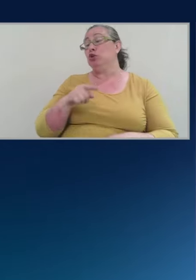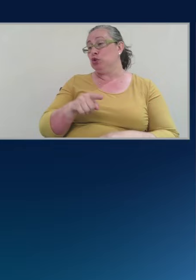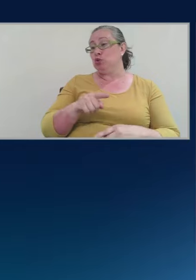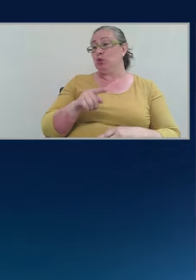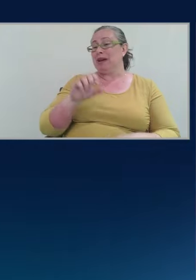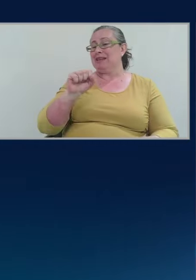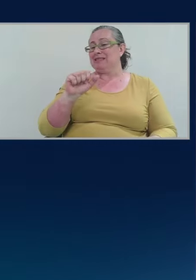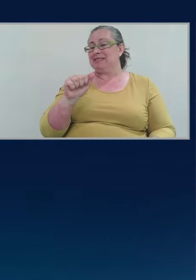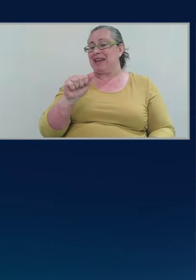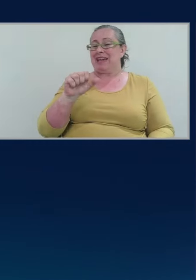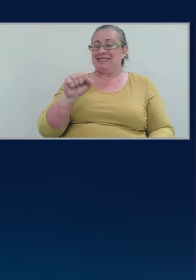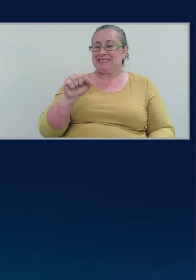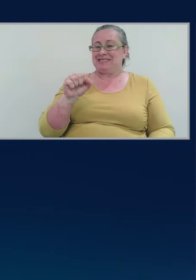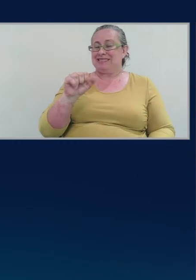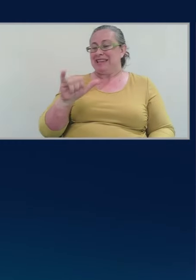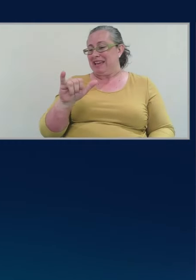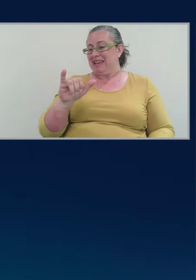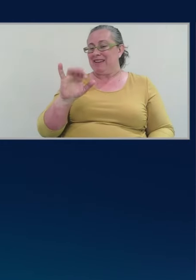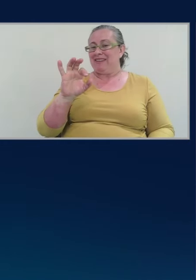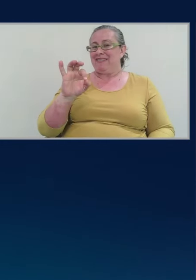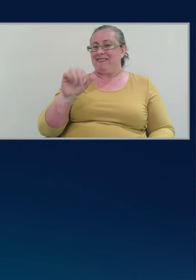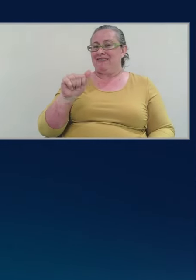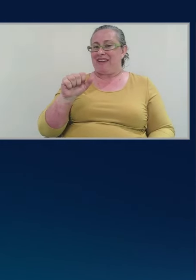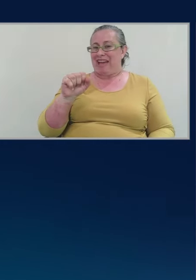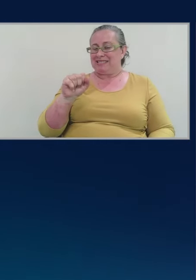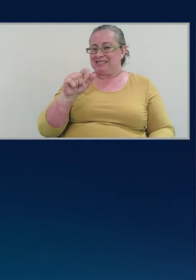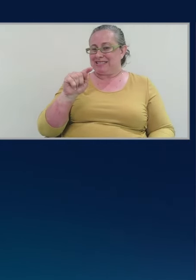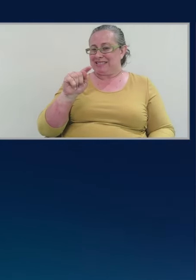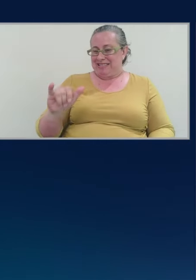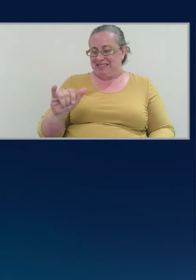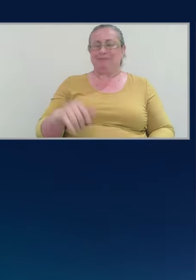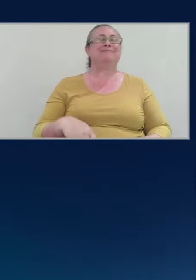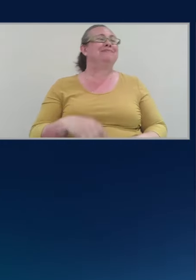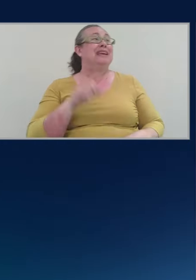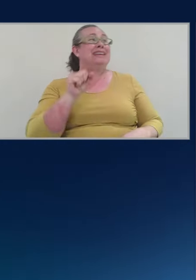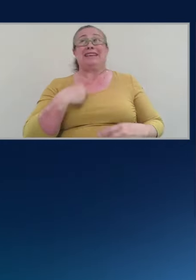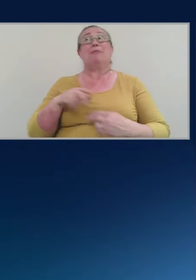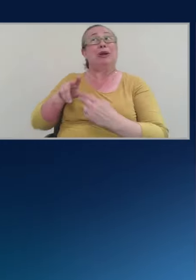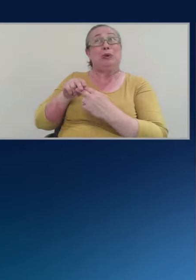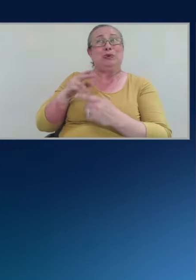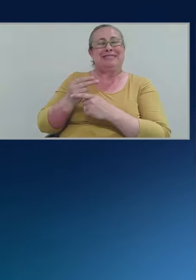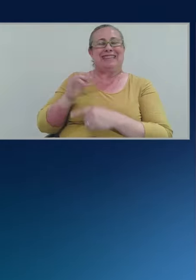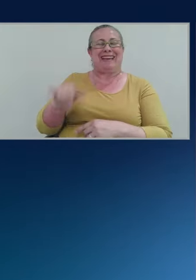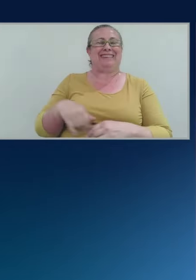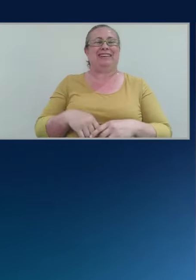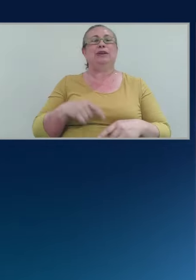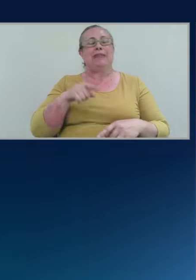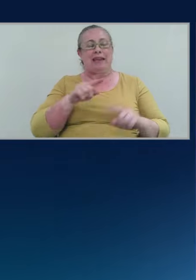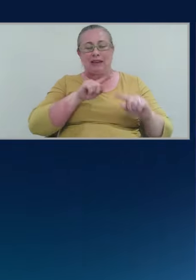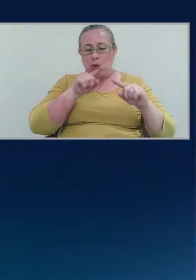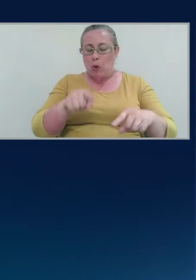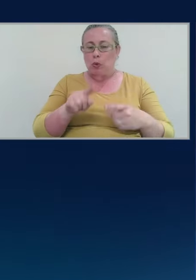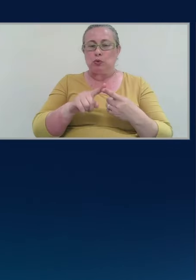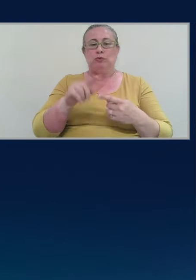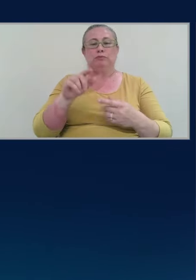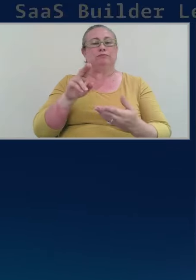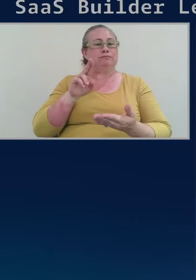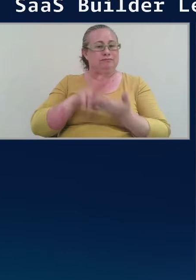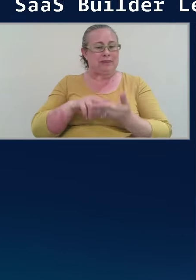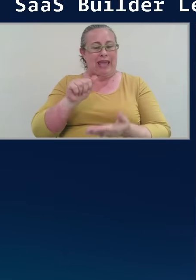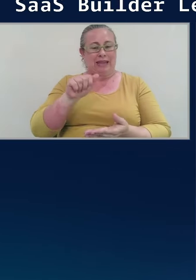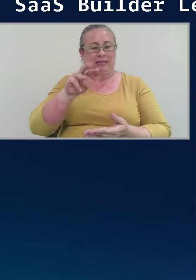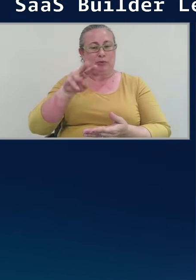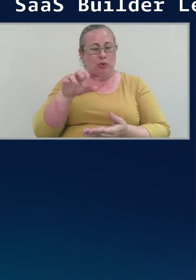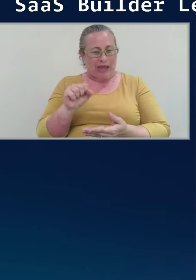that prescriptive. Use that. Get sassy fasty with that prescriptive guidance, right? Yes. So like you said, they can go get signed up for the AWS Partner Network or the